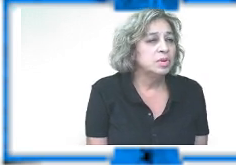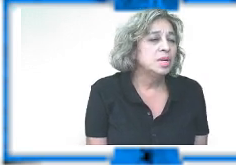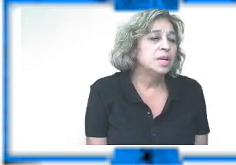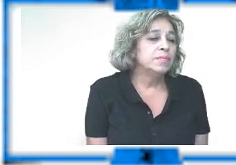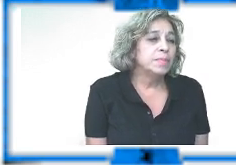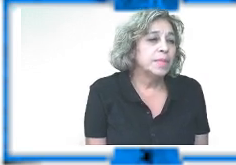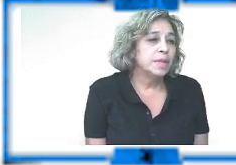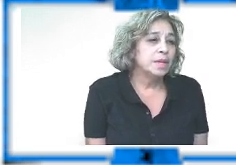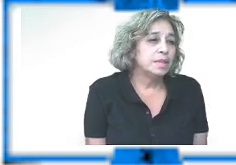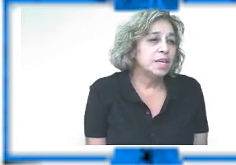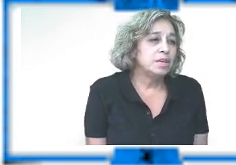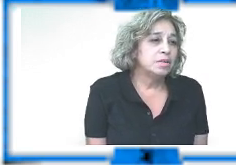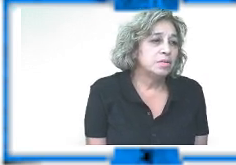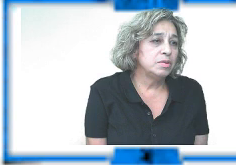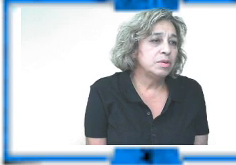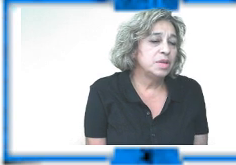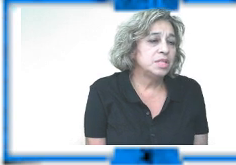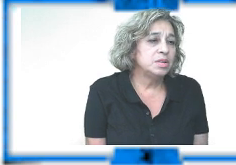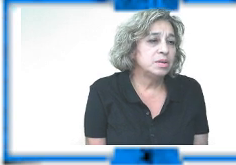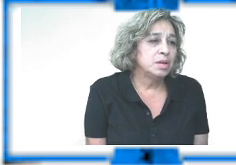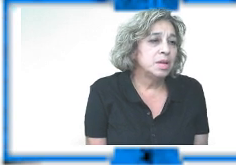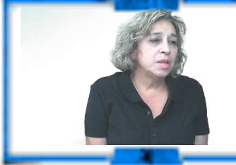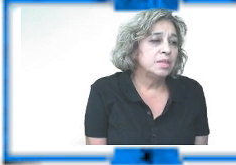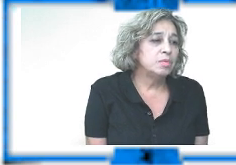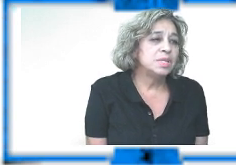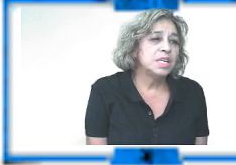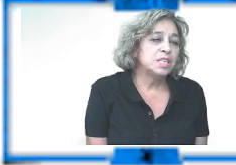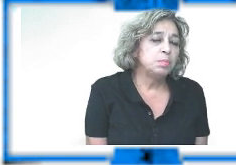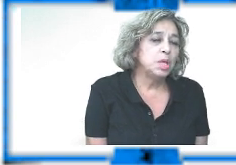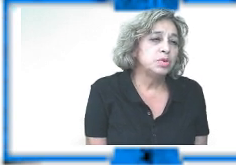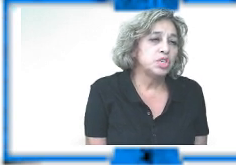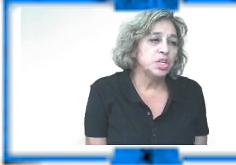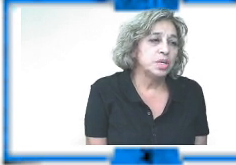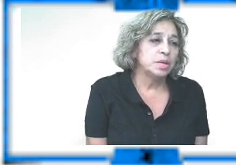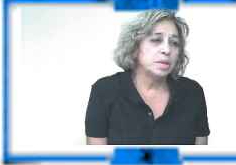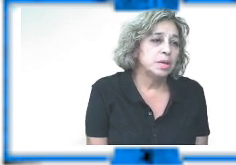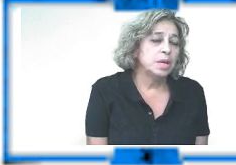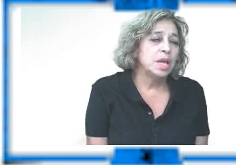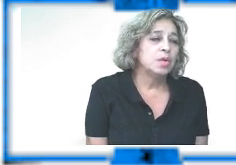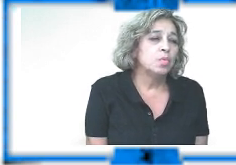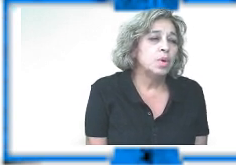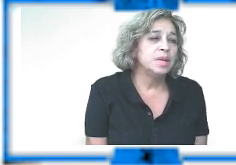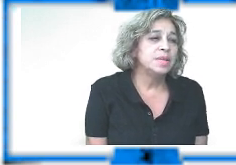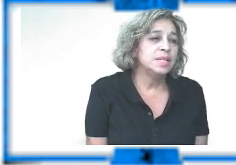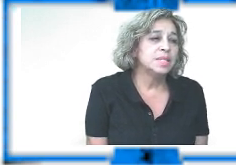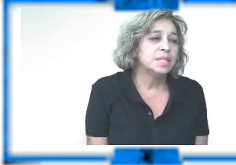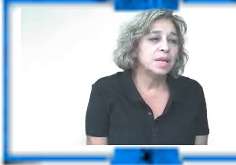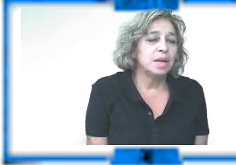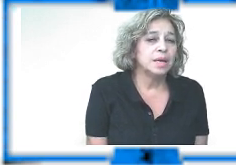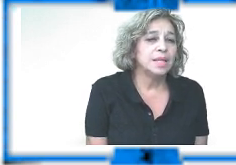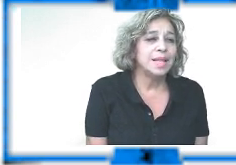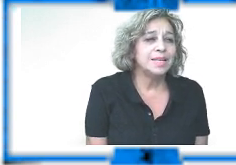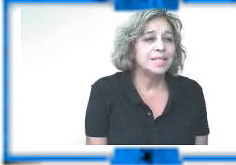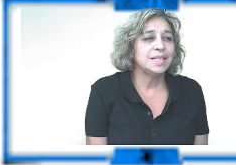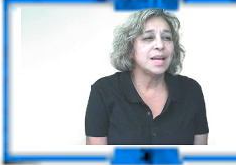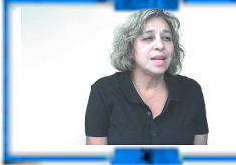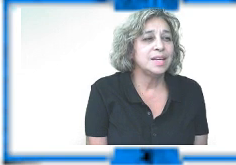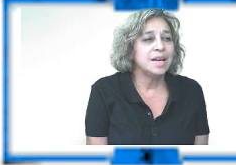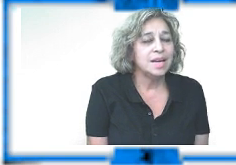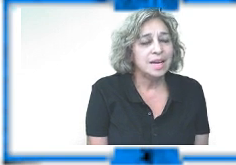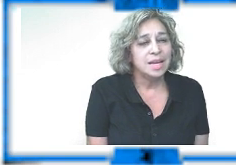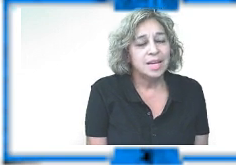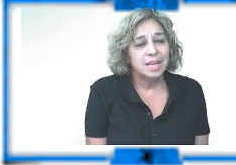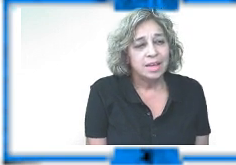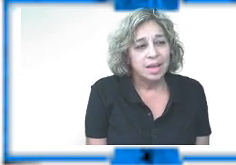know, that there was an explosion in one of these